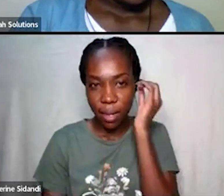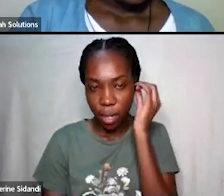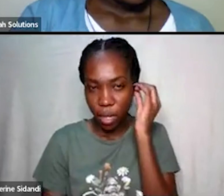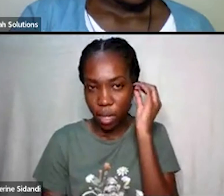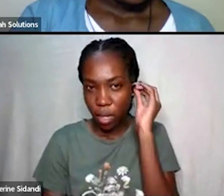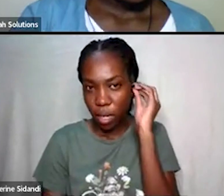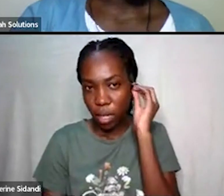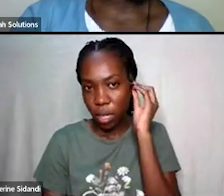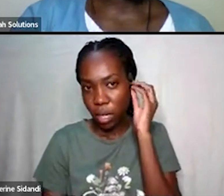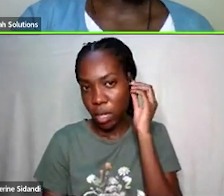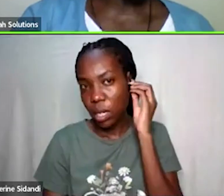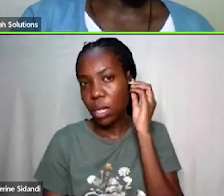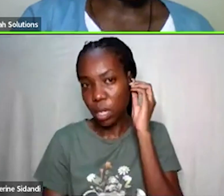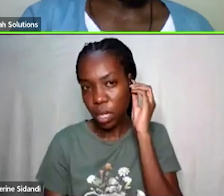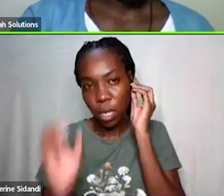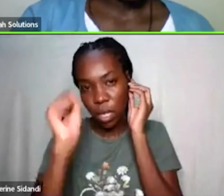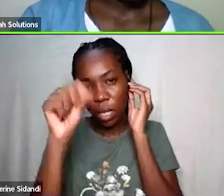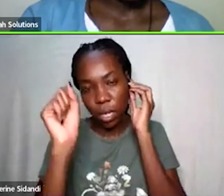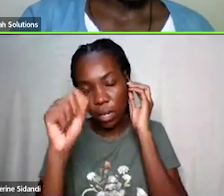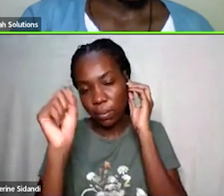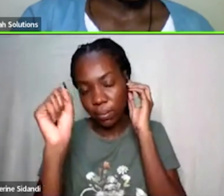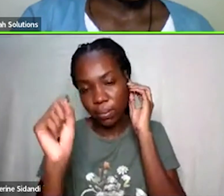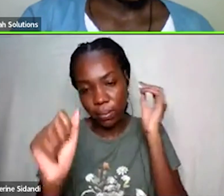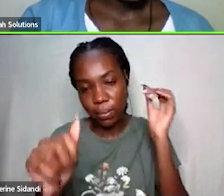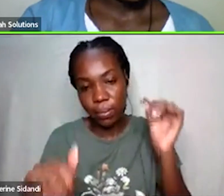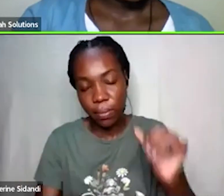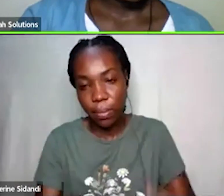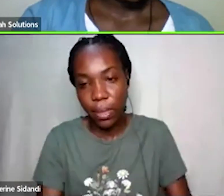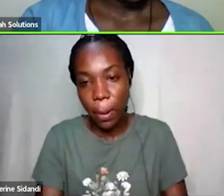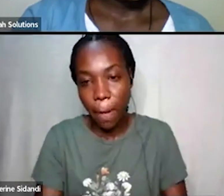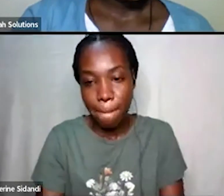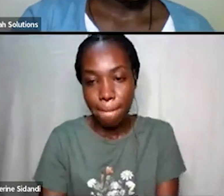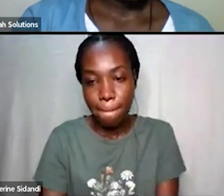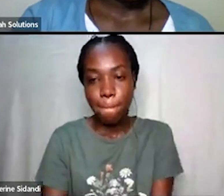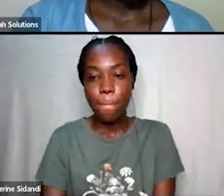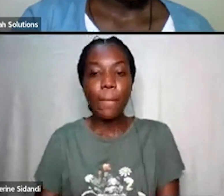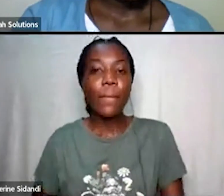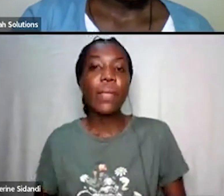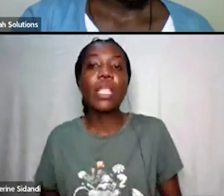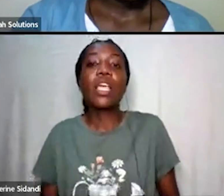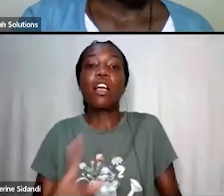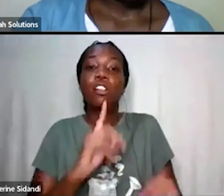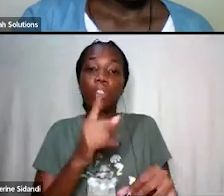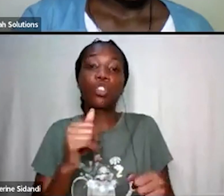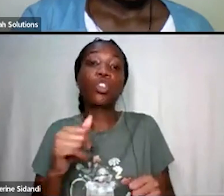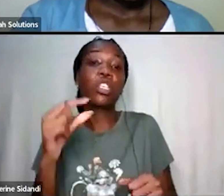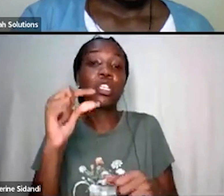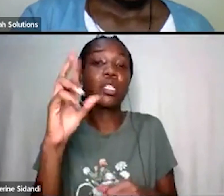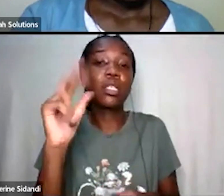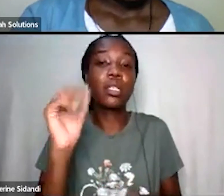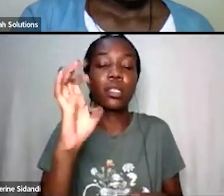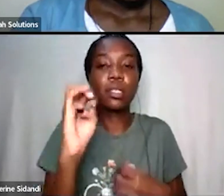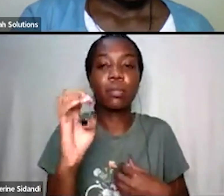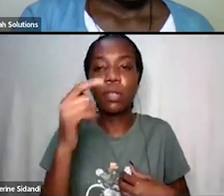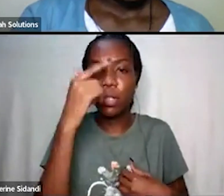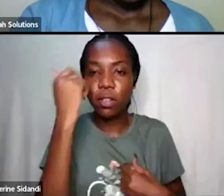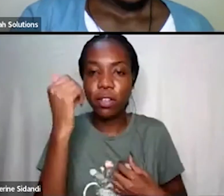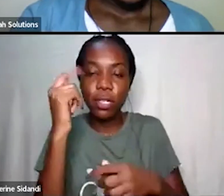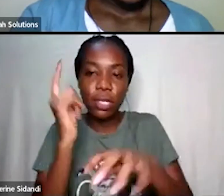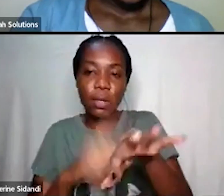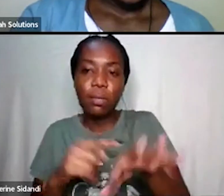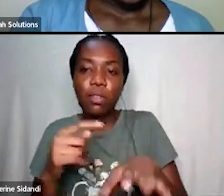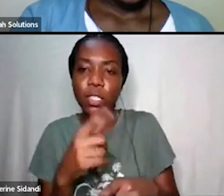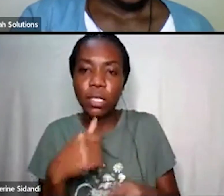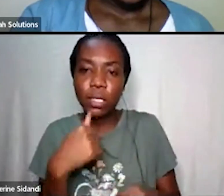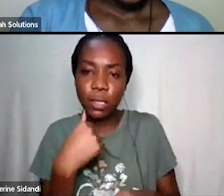Can you hear me? Yes, we can, Sarah. Okay, so what we'll do is that, Grace, because of time, because you've told me that I should take